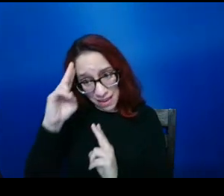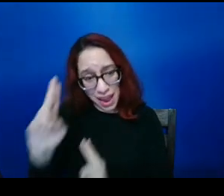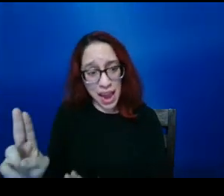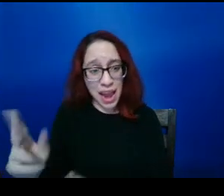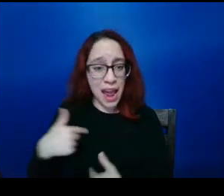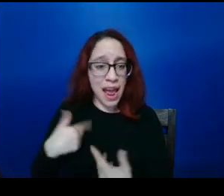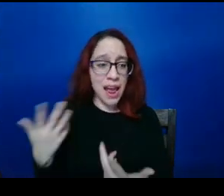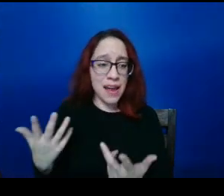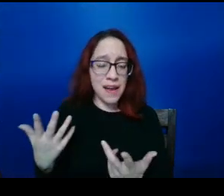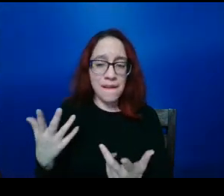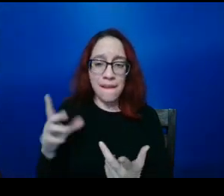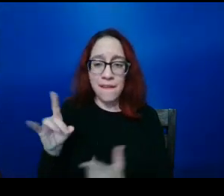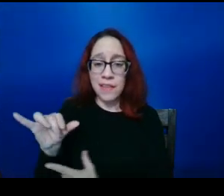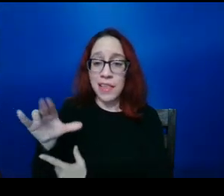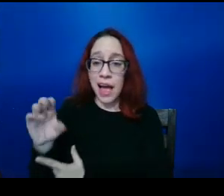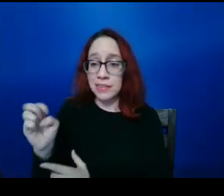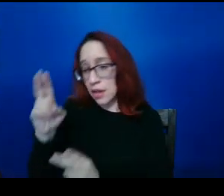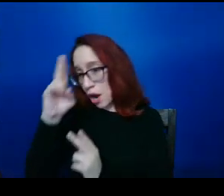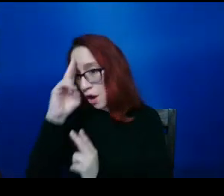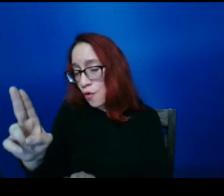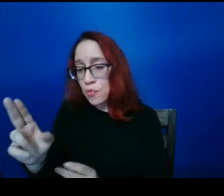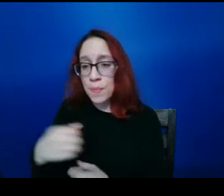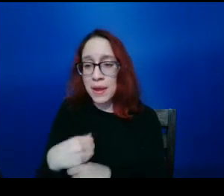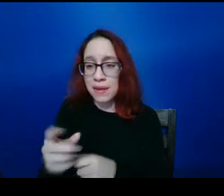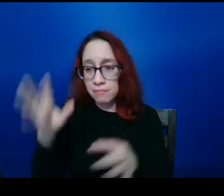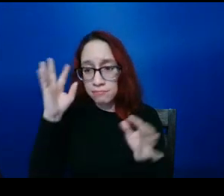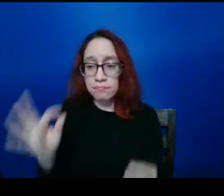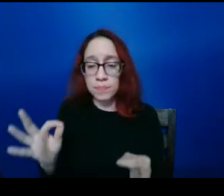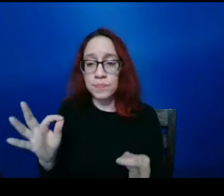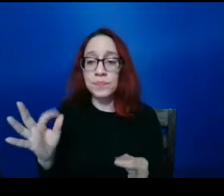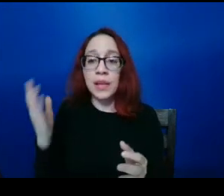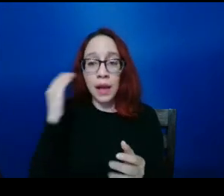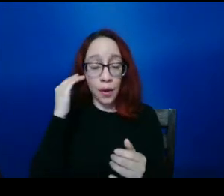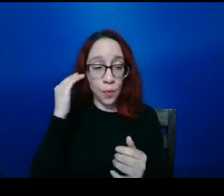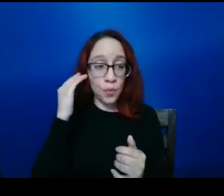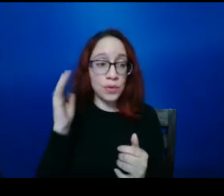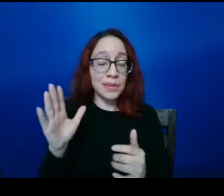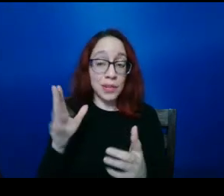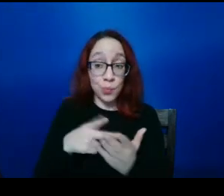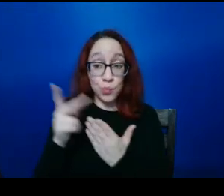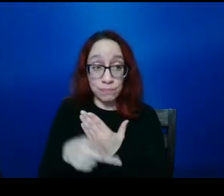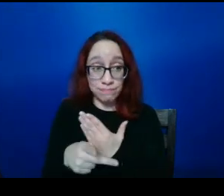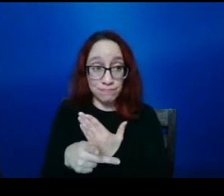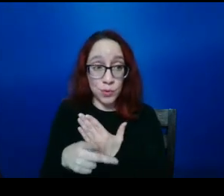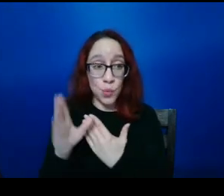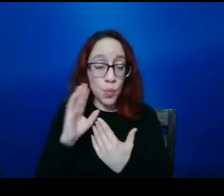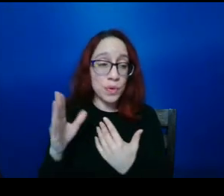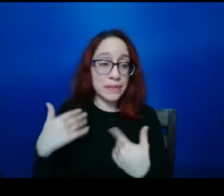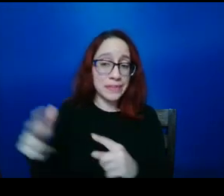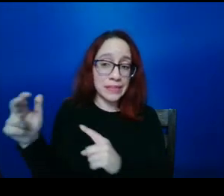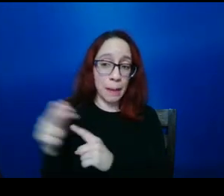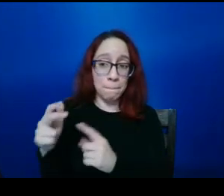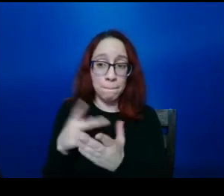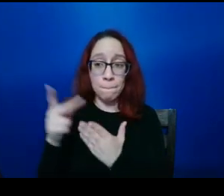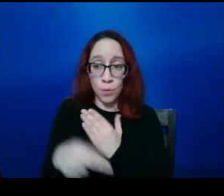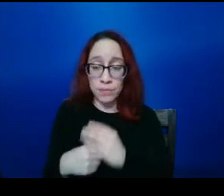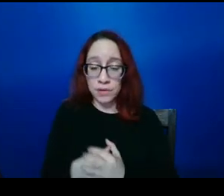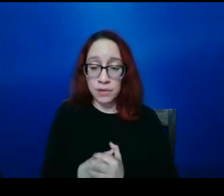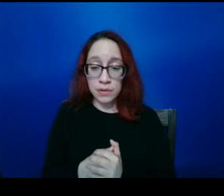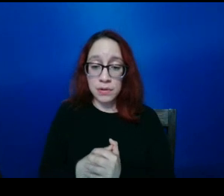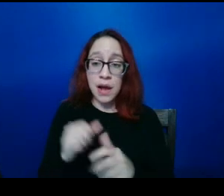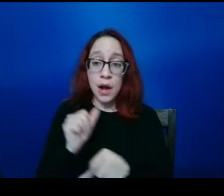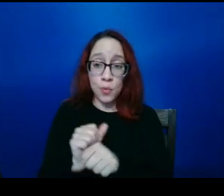here to get his diocese honor for making that decision, because I know that program is going to be a top-notch program. I